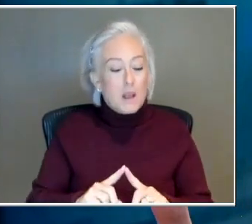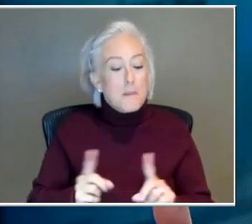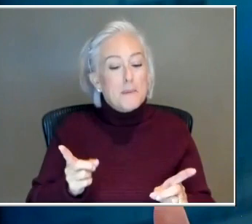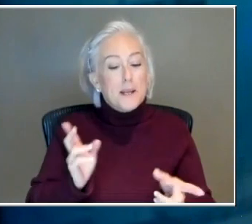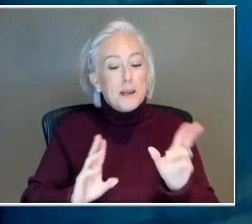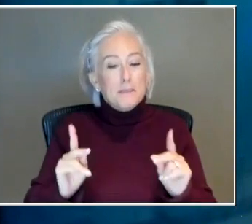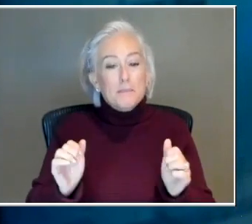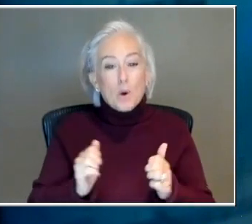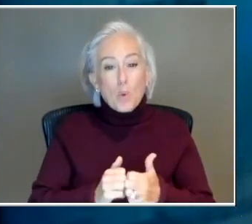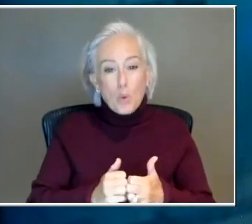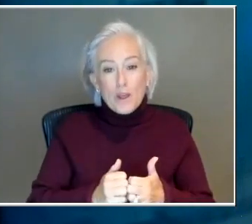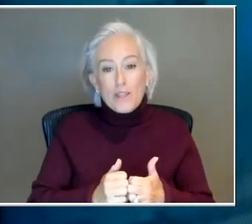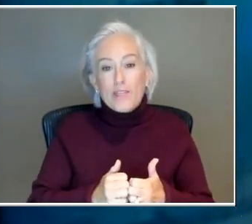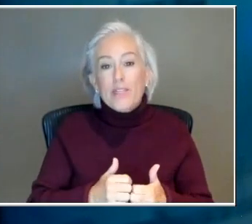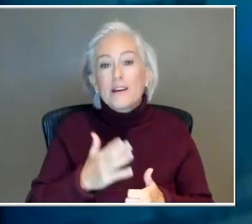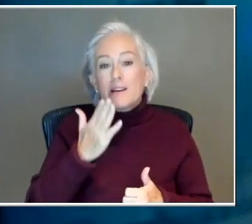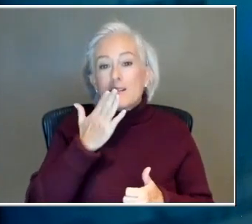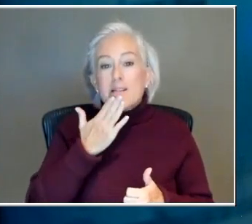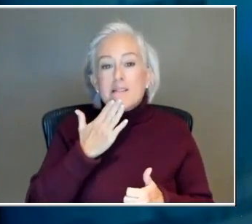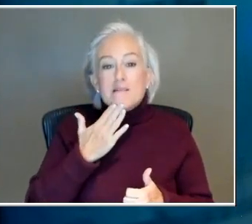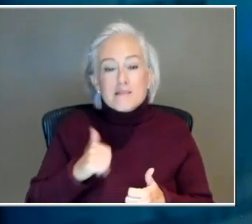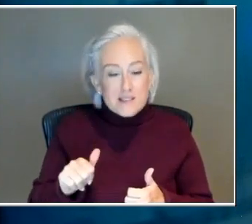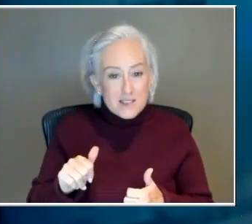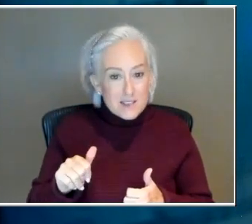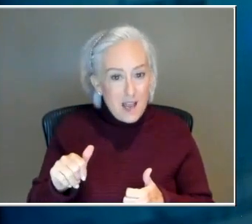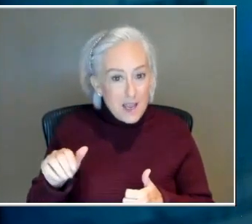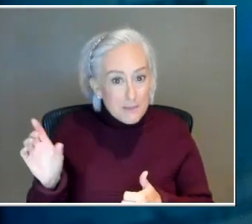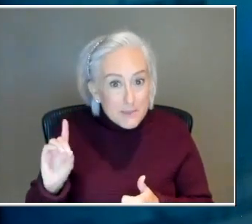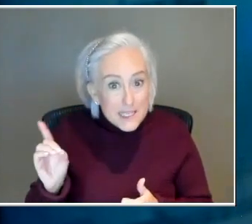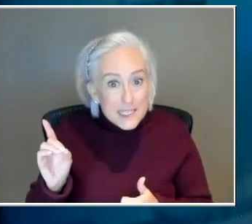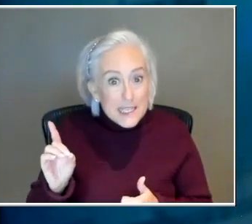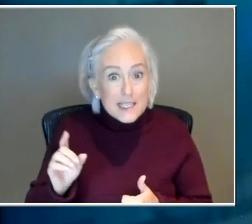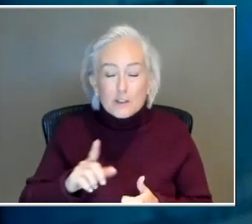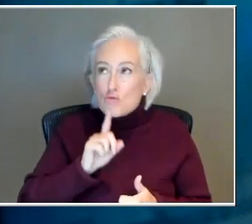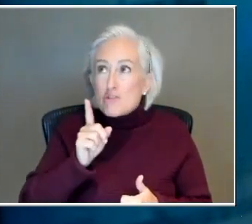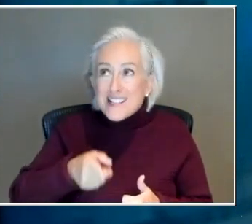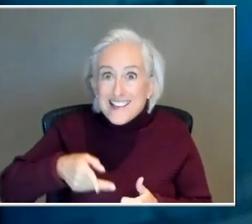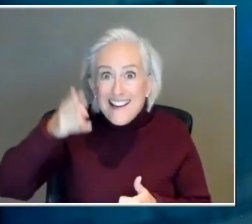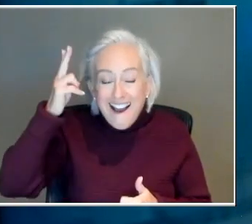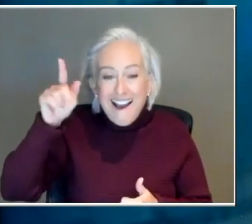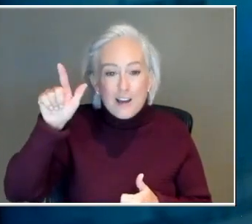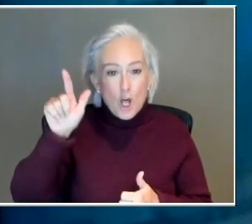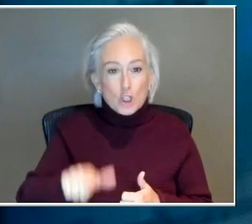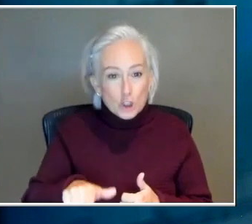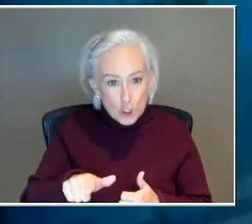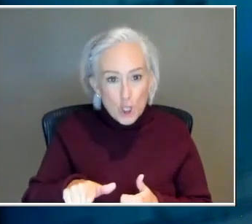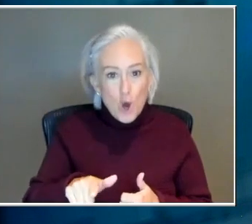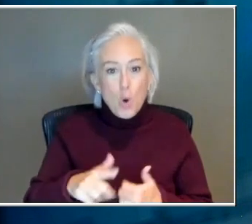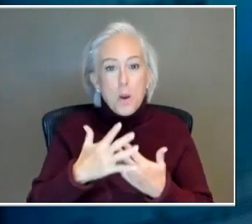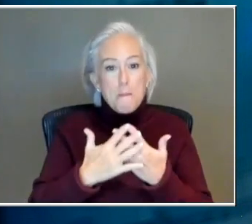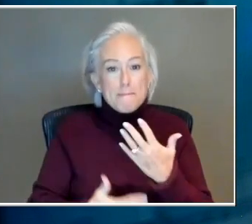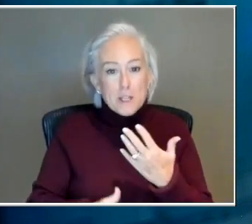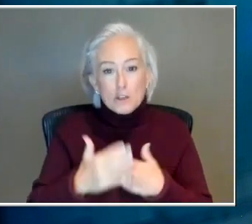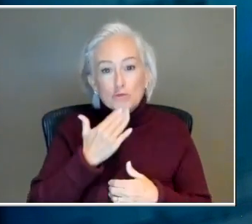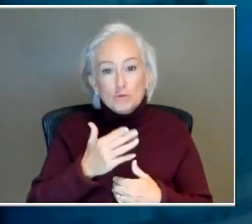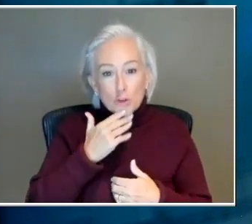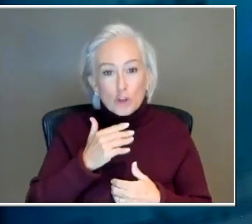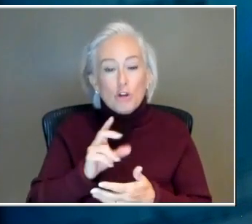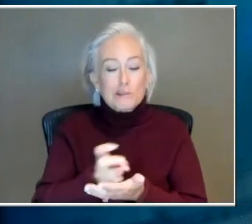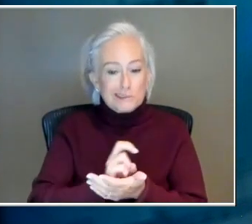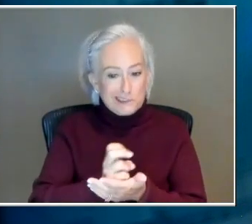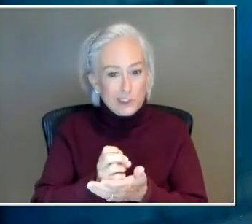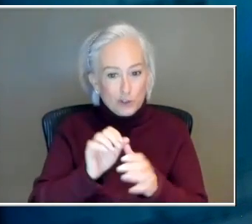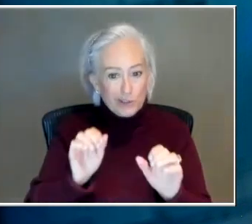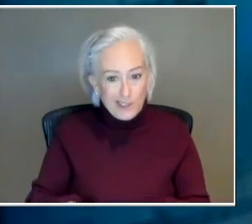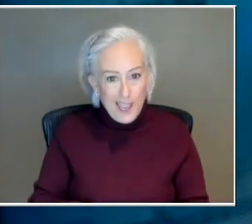really high blood sugar or really low blood sugar, that can cause seizure. Alcohol withdrawal is perhaps the most common cause of seizures. So those are